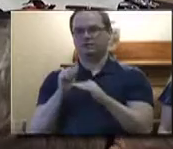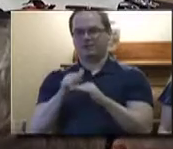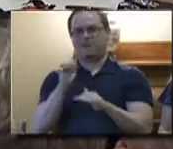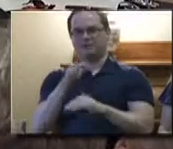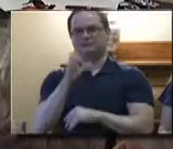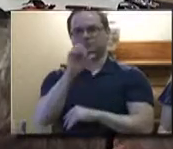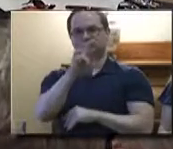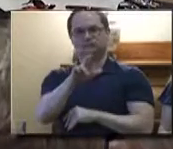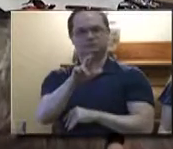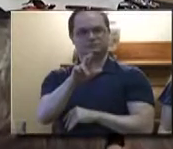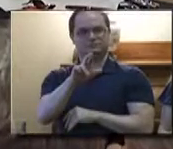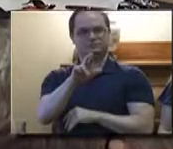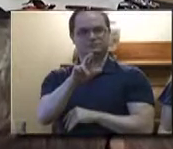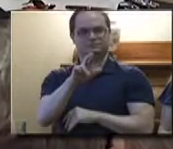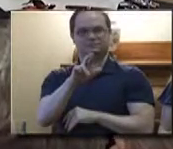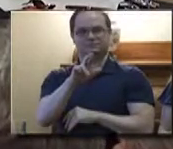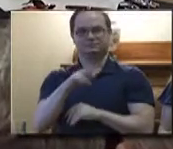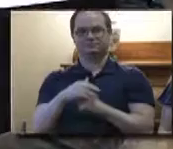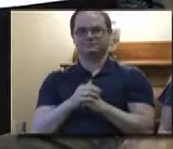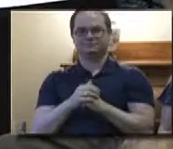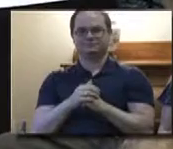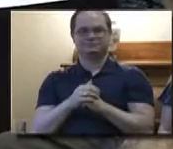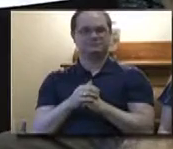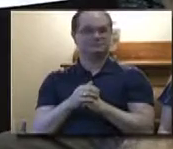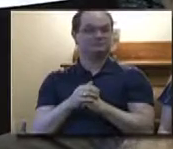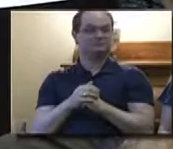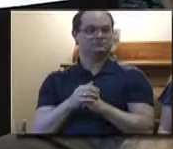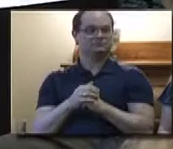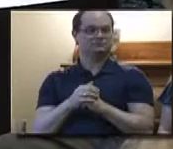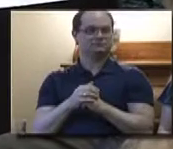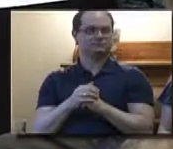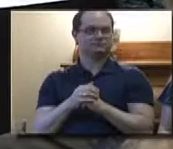her through pen pals.